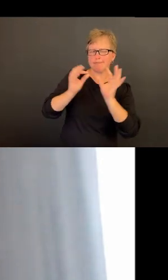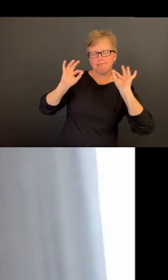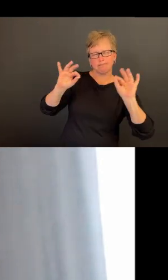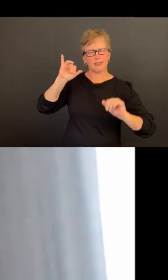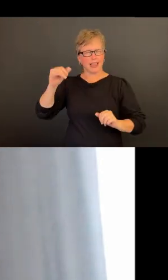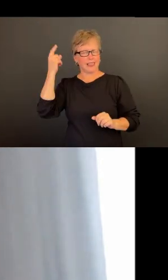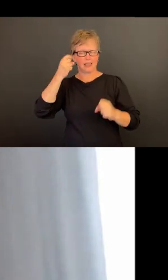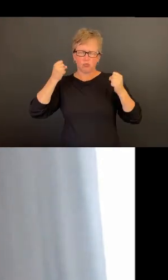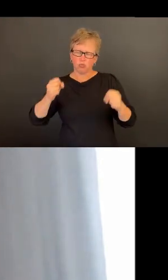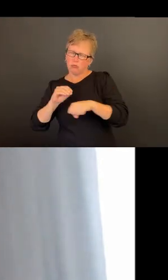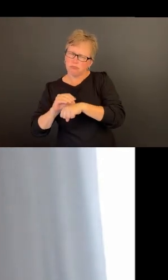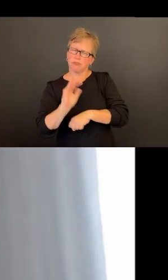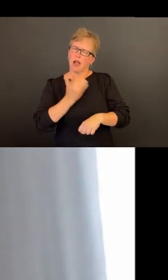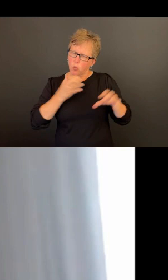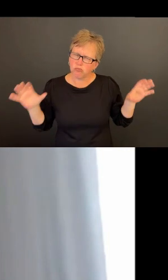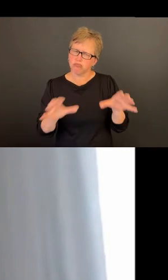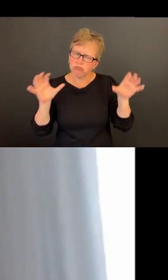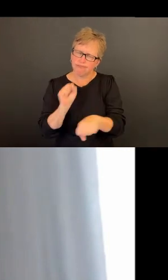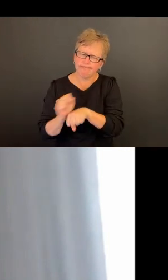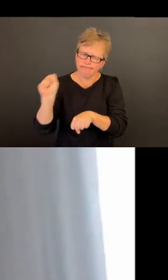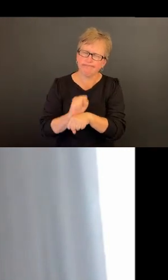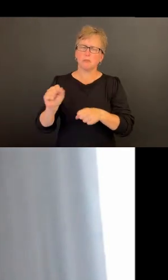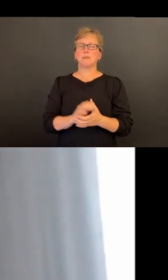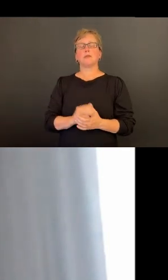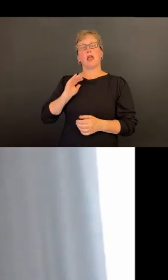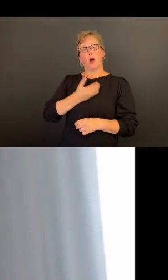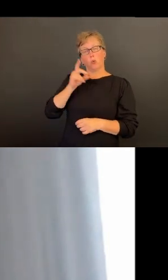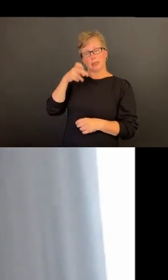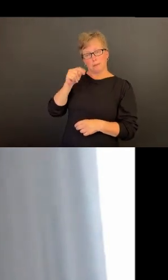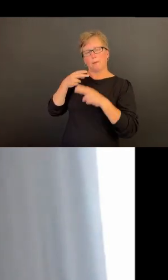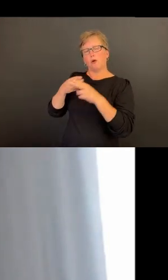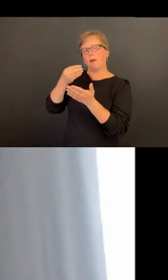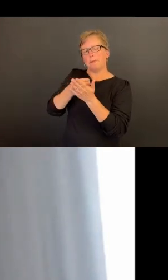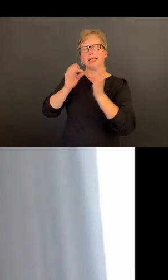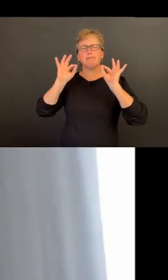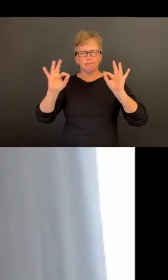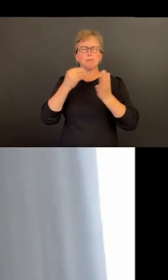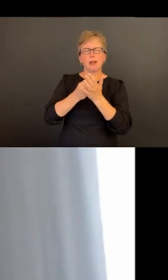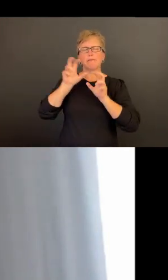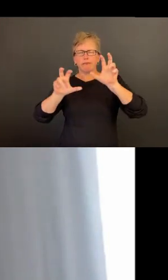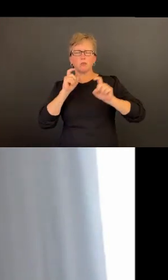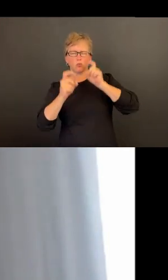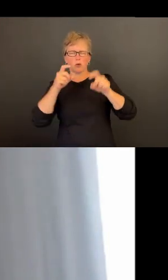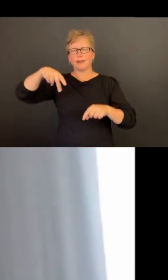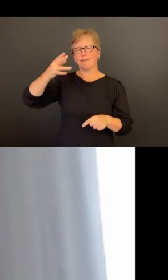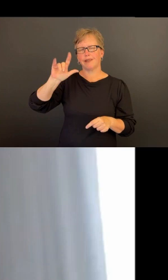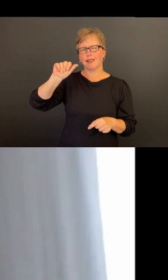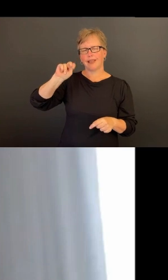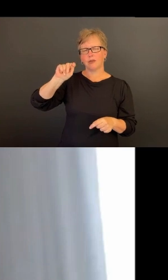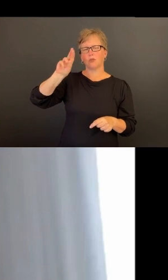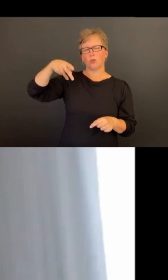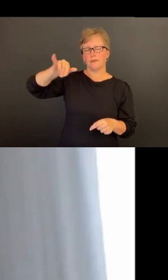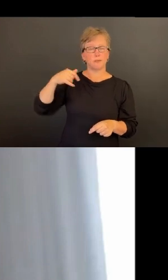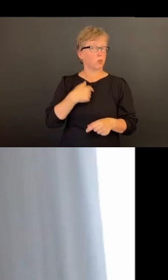runs through every single thing that we do. And in the financial health philanthropy area, what we do is we invest in transformative solutions. So I want to